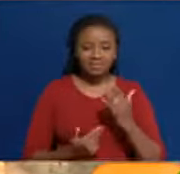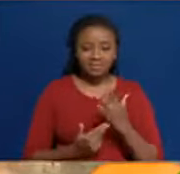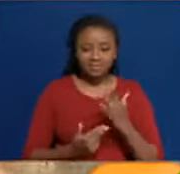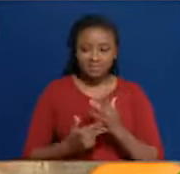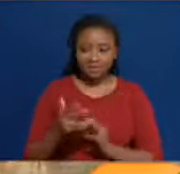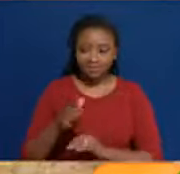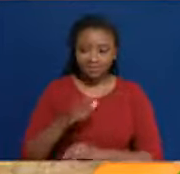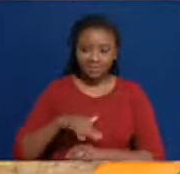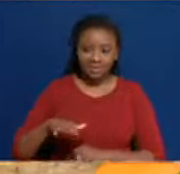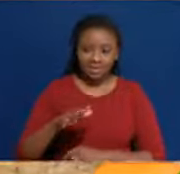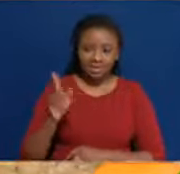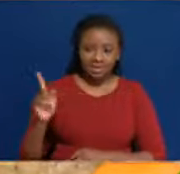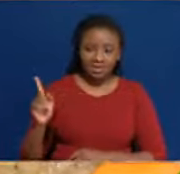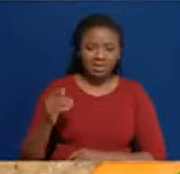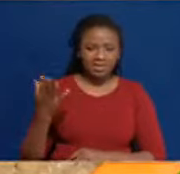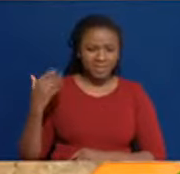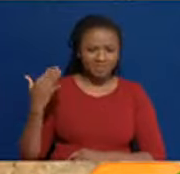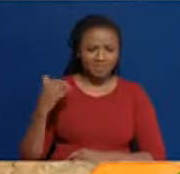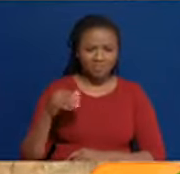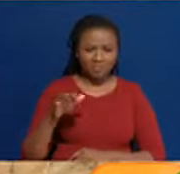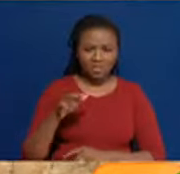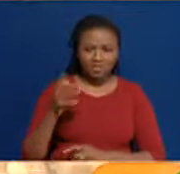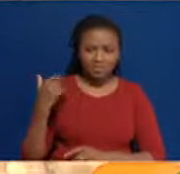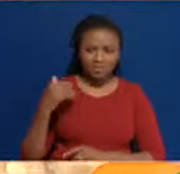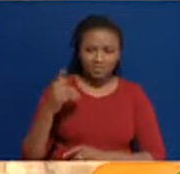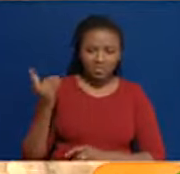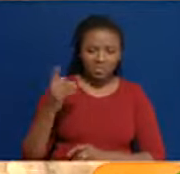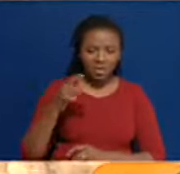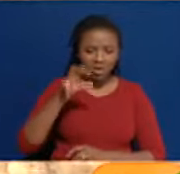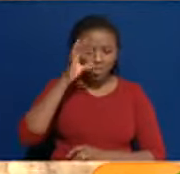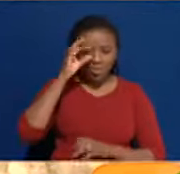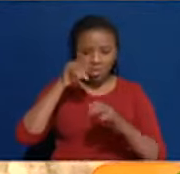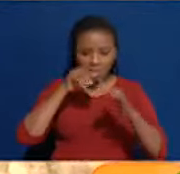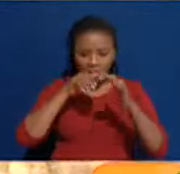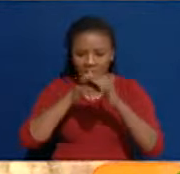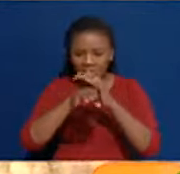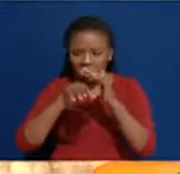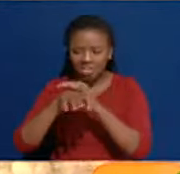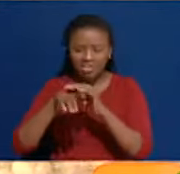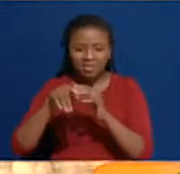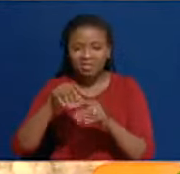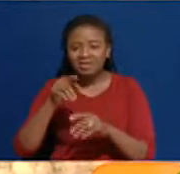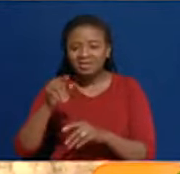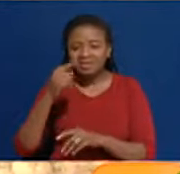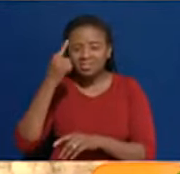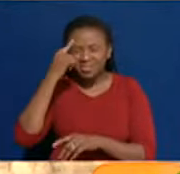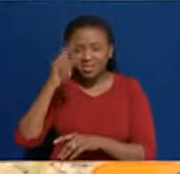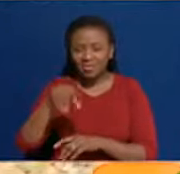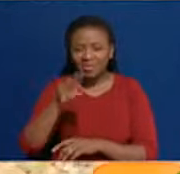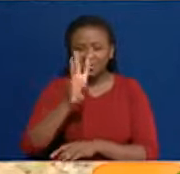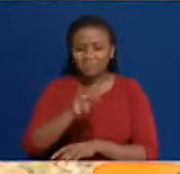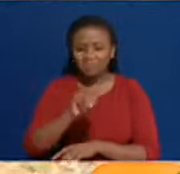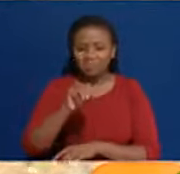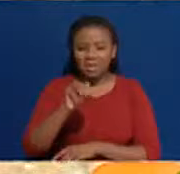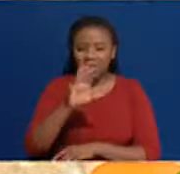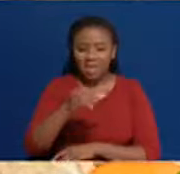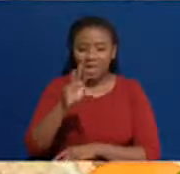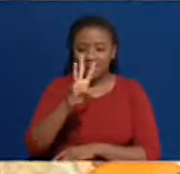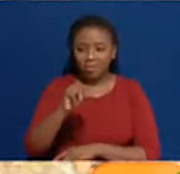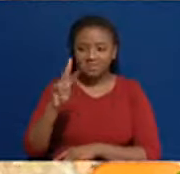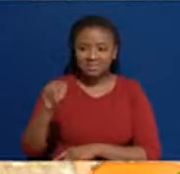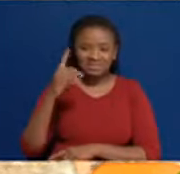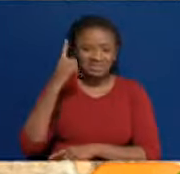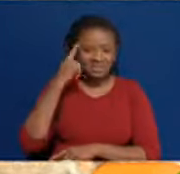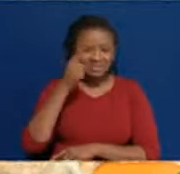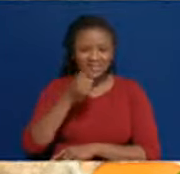Mwatate area lies what looks like caves, but there are mine shafts dug up by villagers turned miners as they look for the gemstones